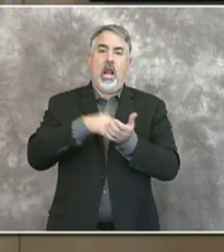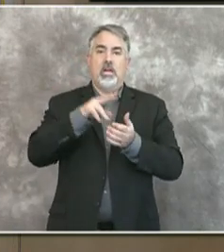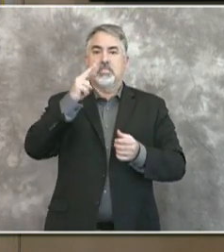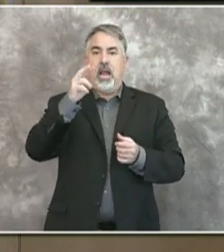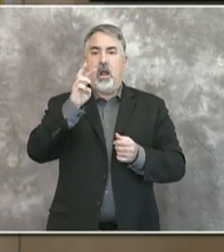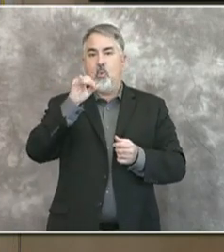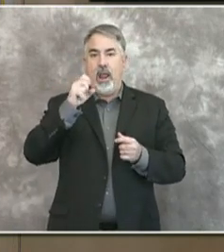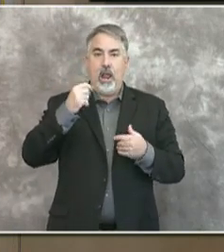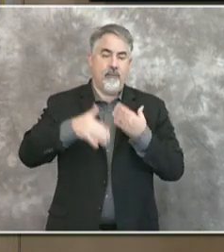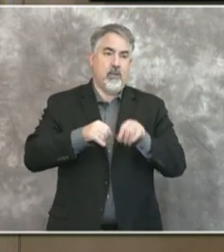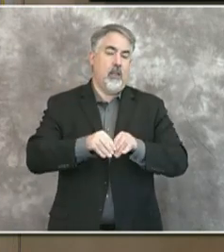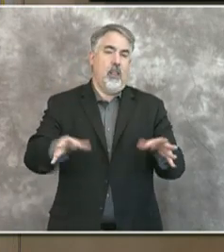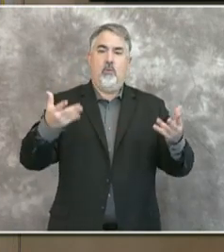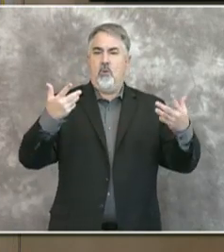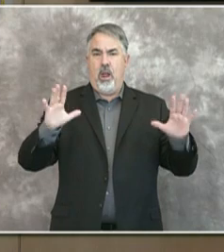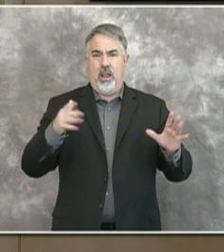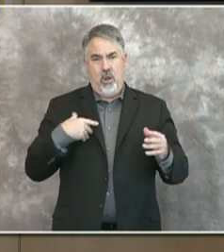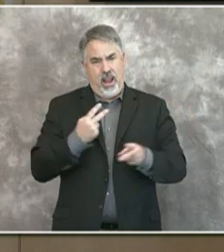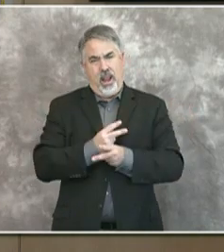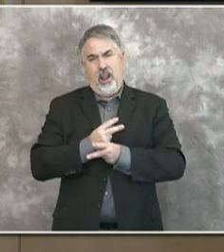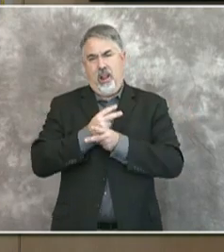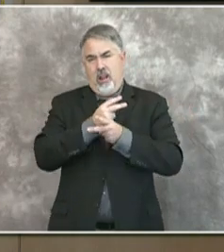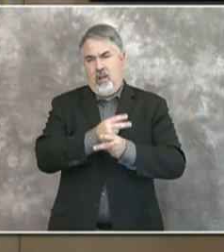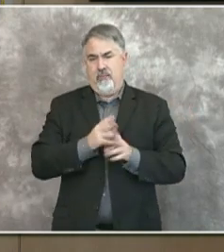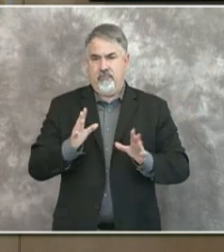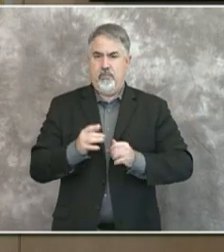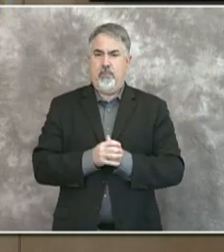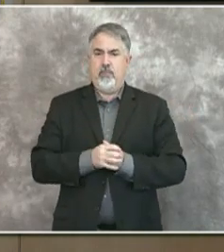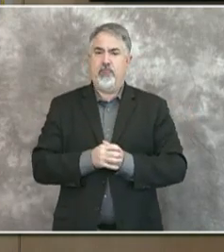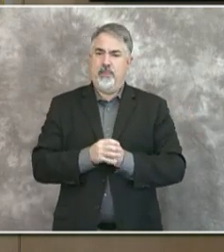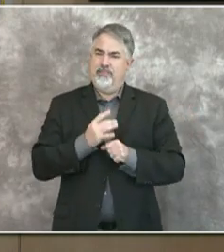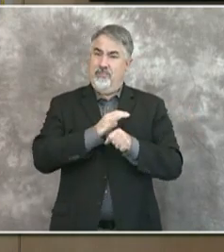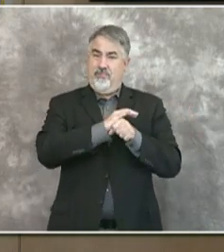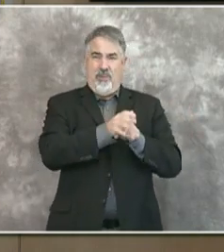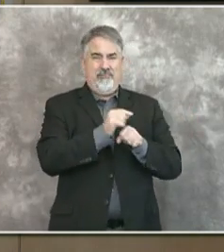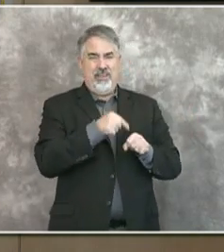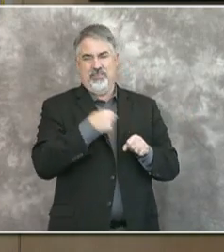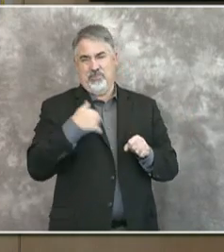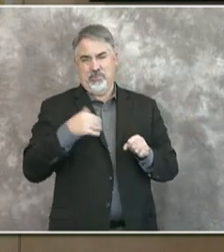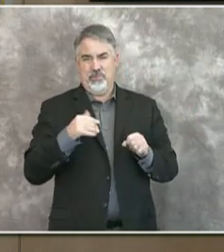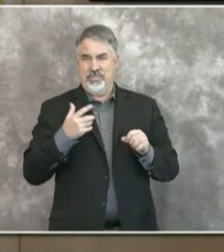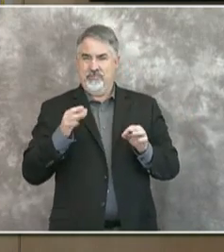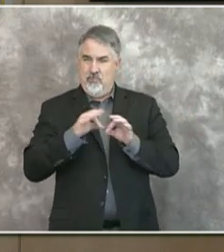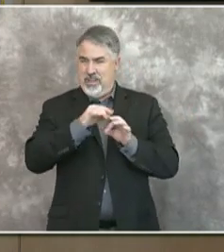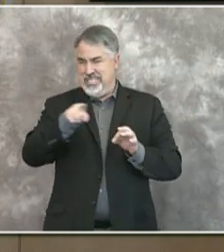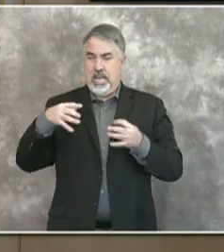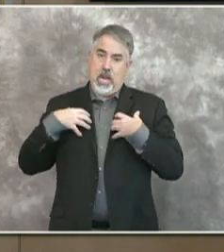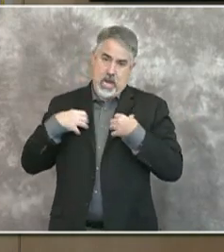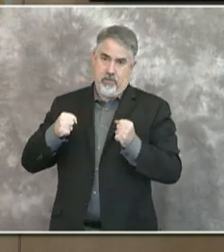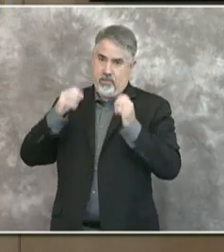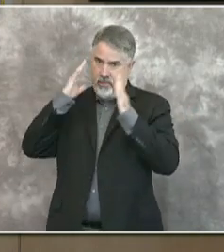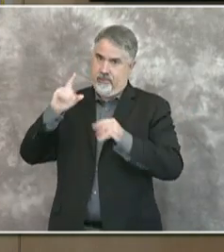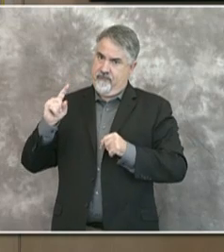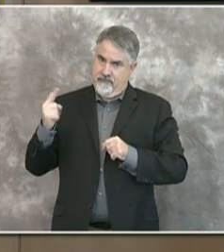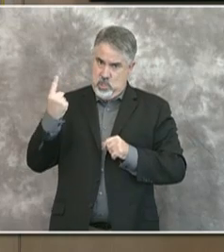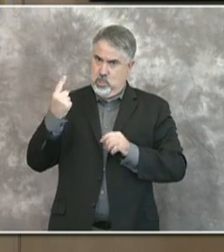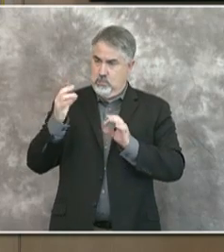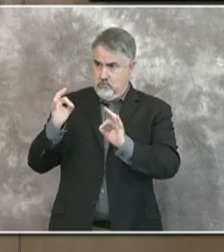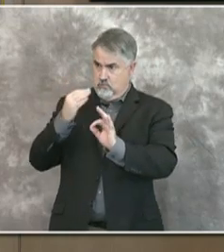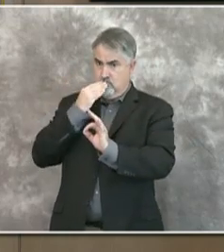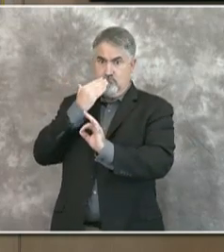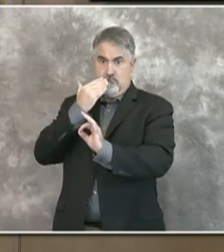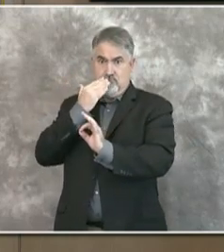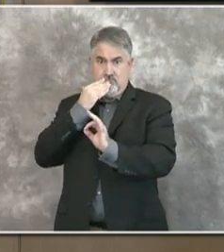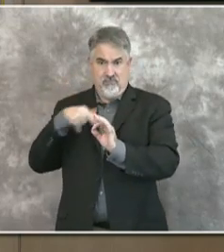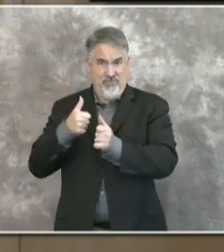to contain the spread of coronavirus, to ensure the integrity of our healthcare system, and to have a smooth trajectory as we come